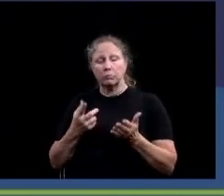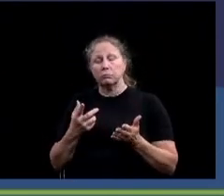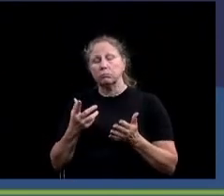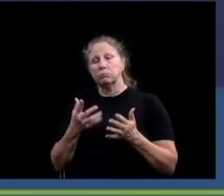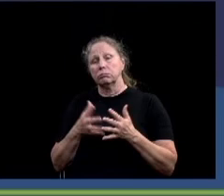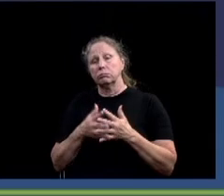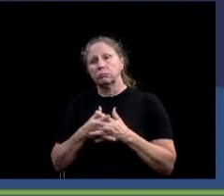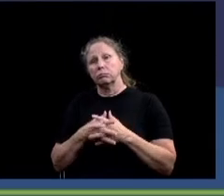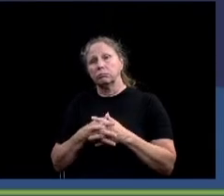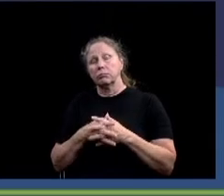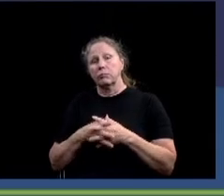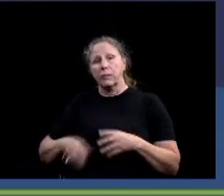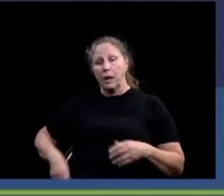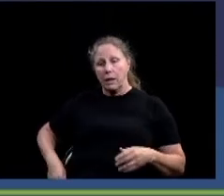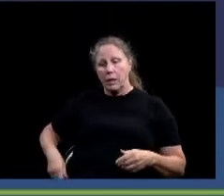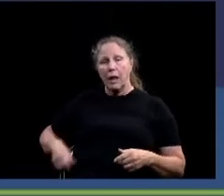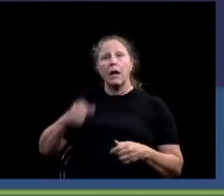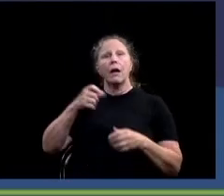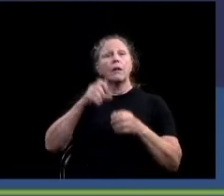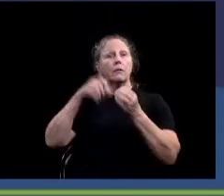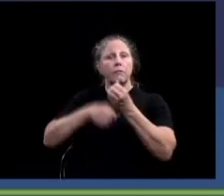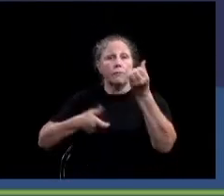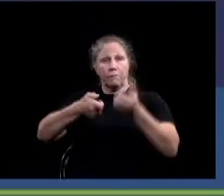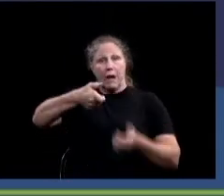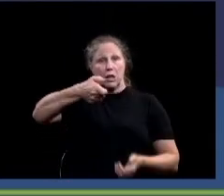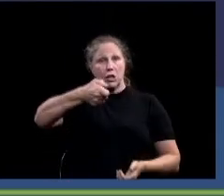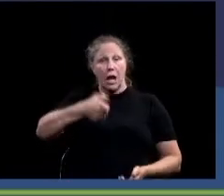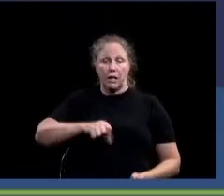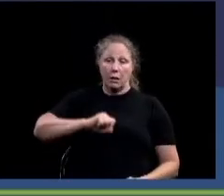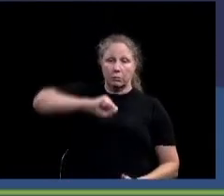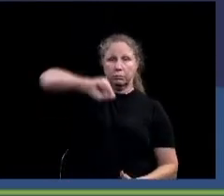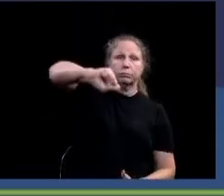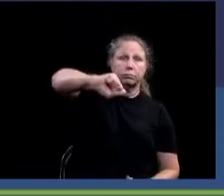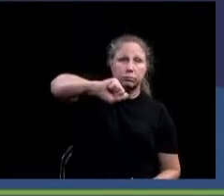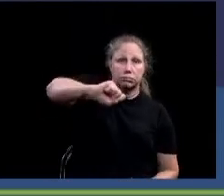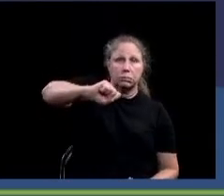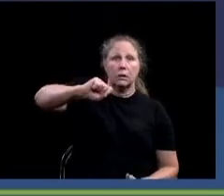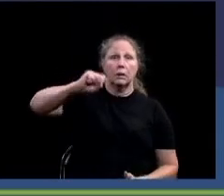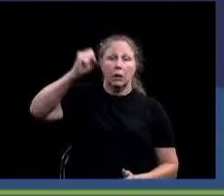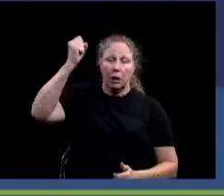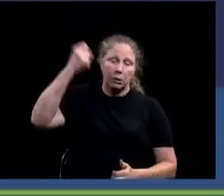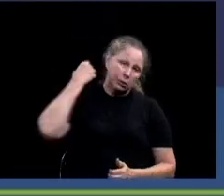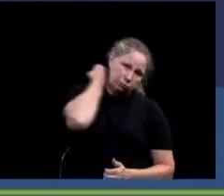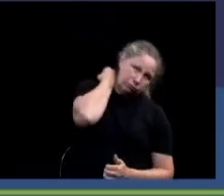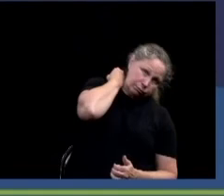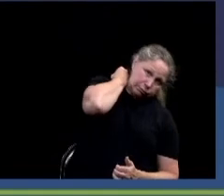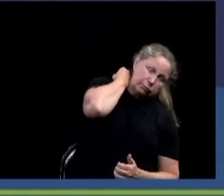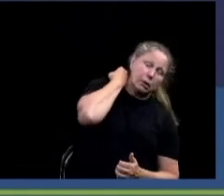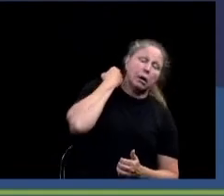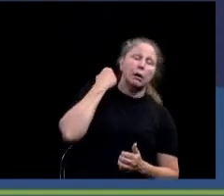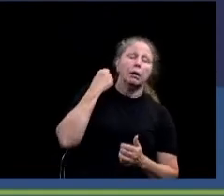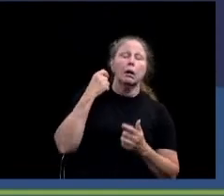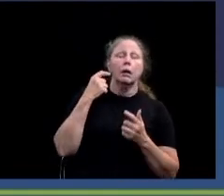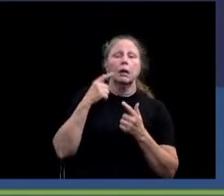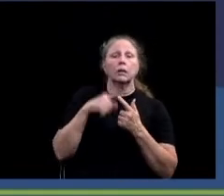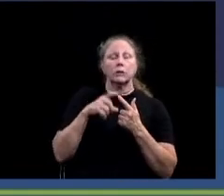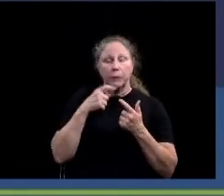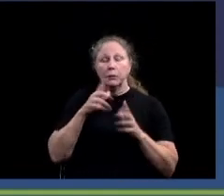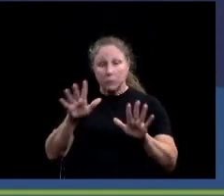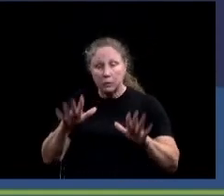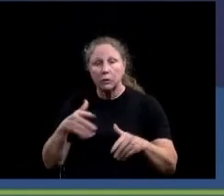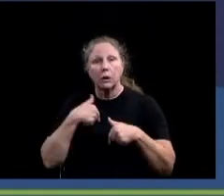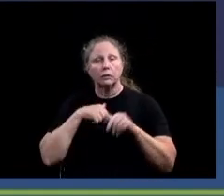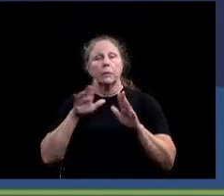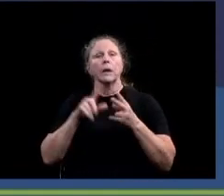used on pressure points to affect compliance. You can see from the numbers that is very rarely